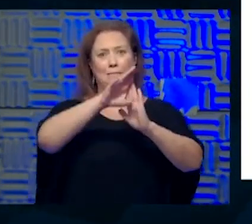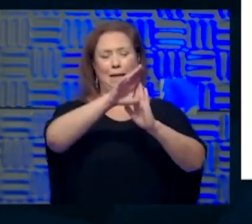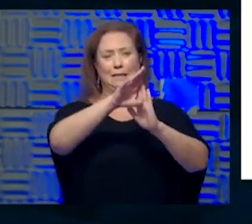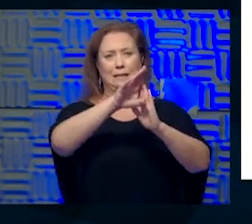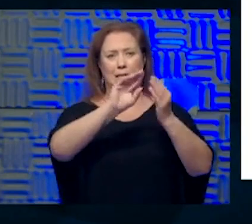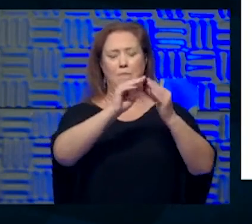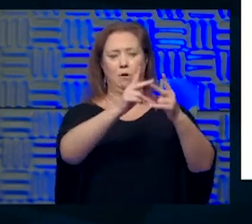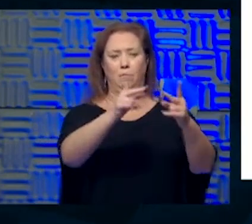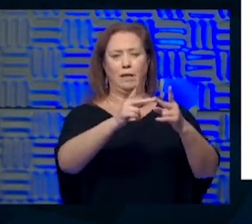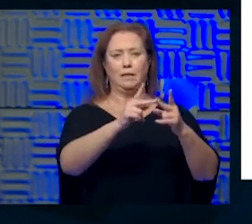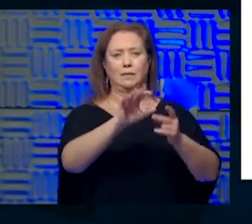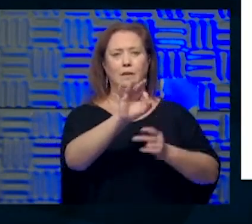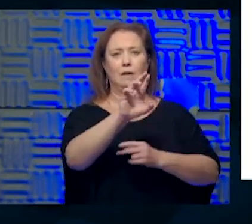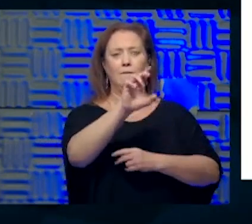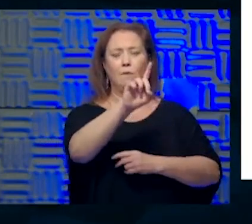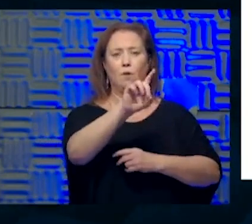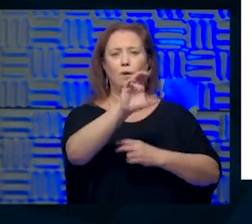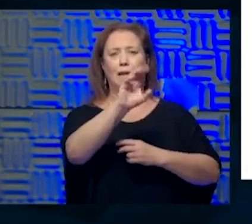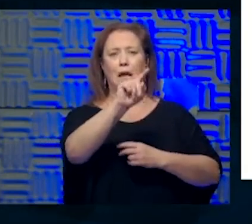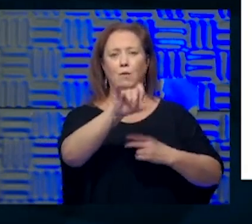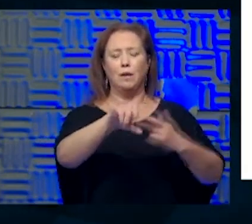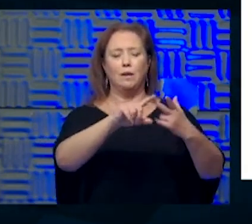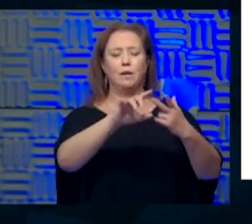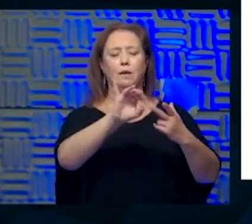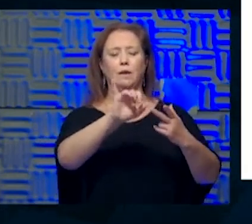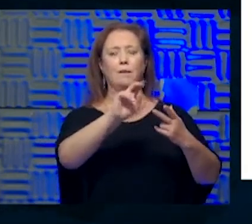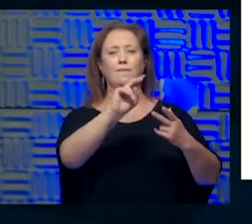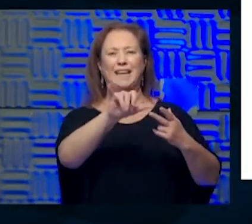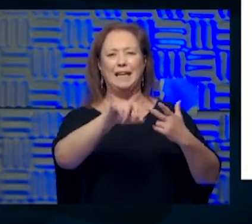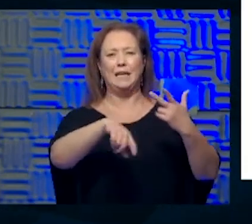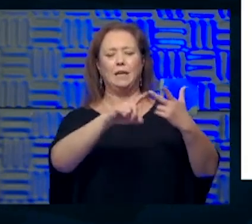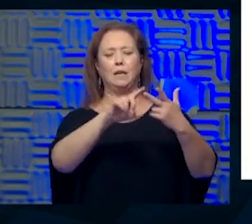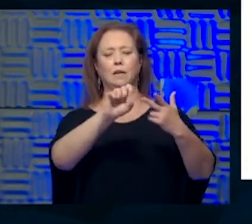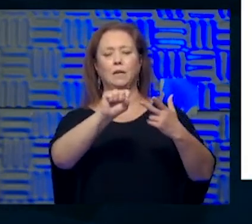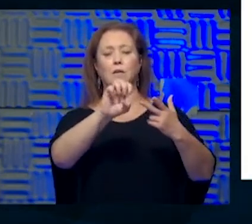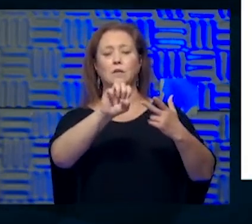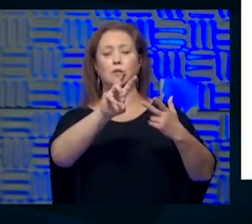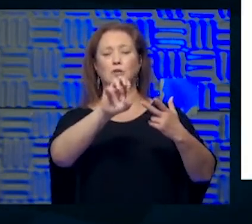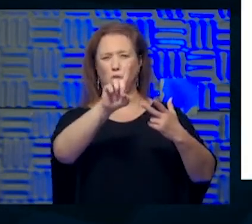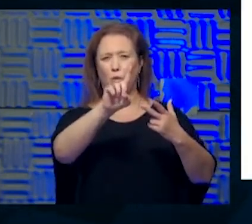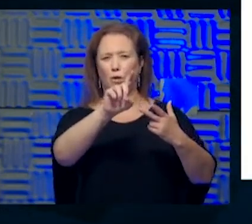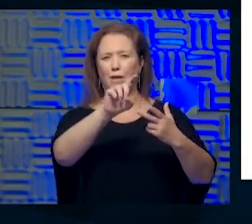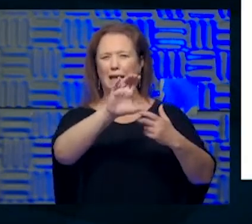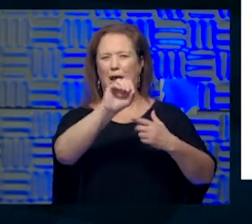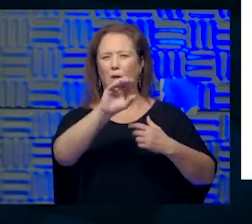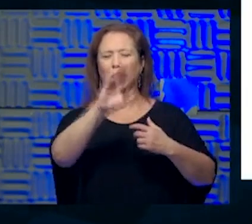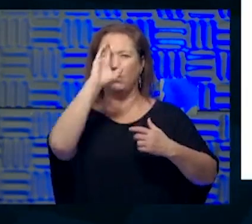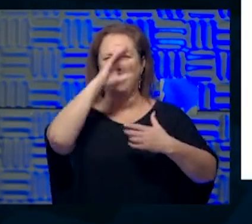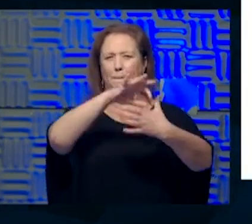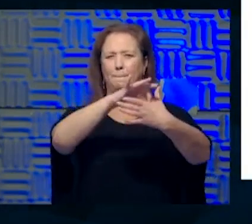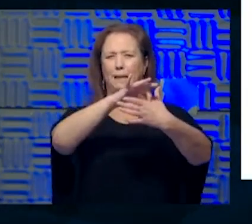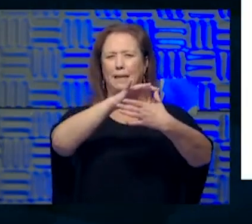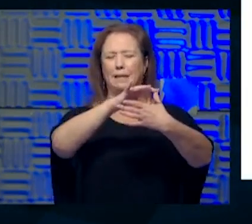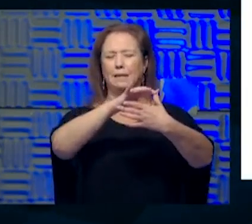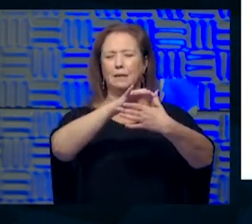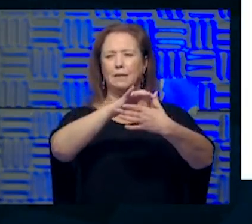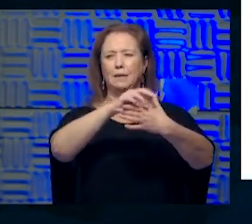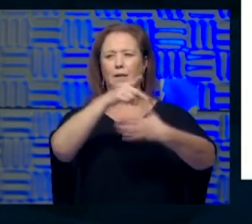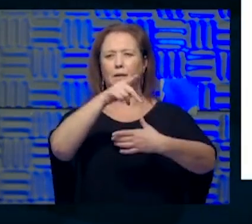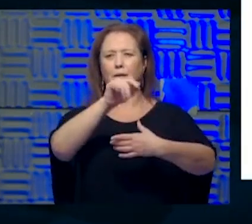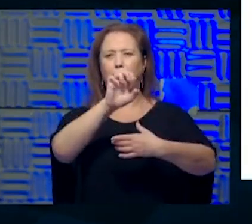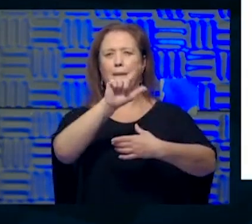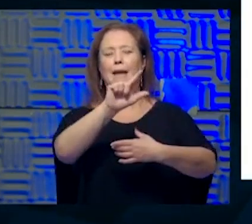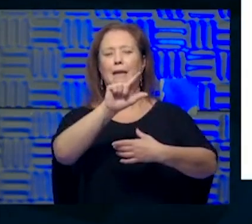cases in places like Ford County, Finney County, Seward County, where the meatpacking plants, the big meatpacking plants are, as